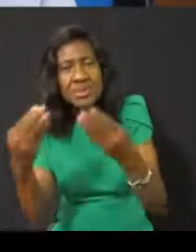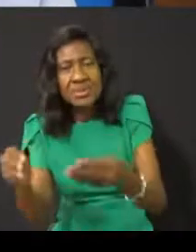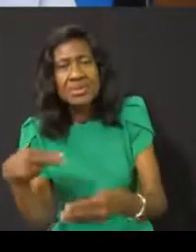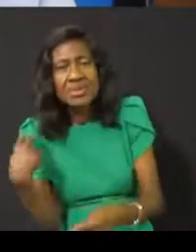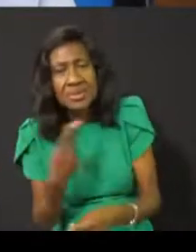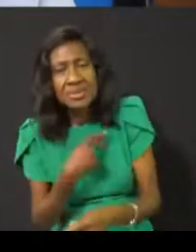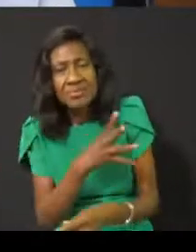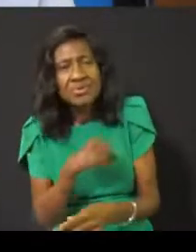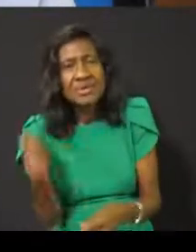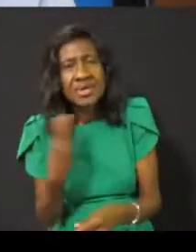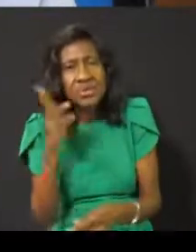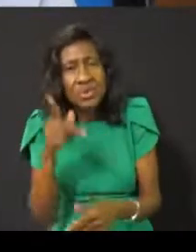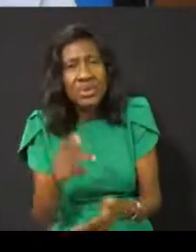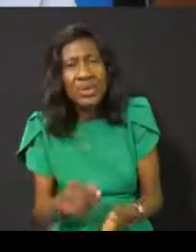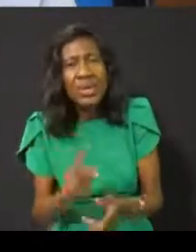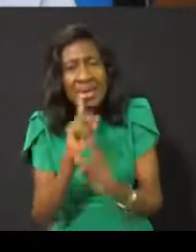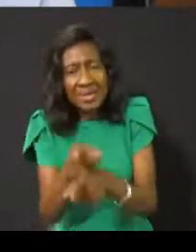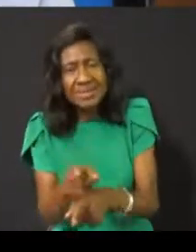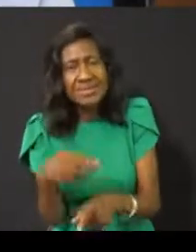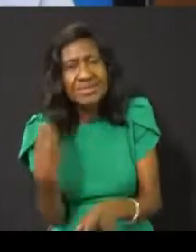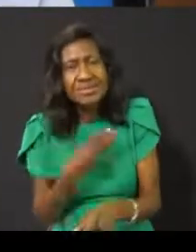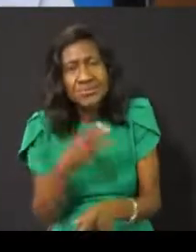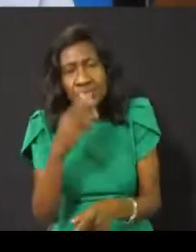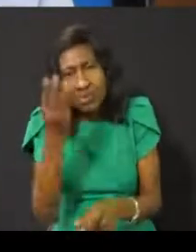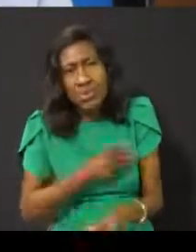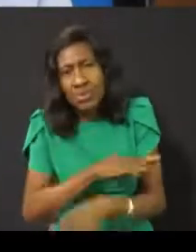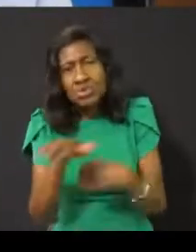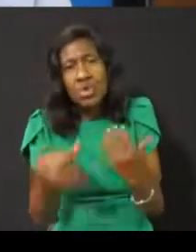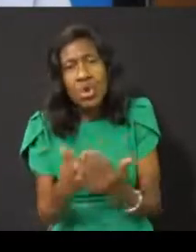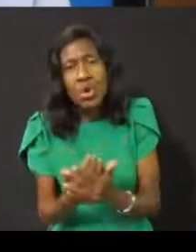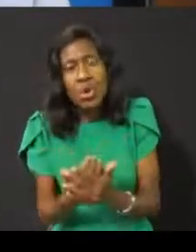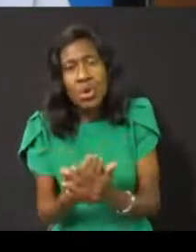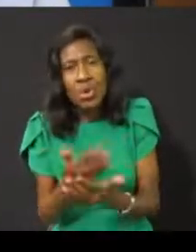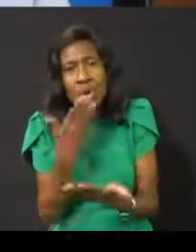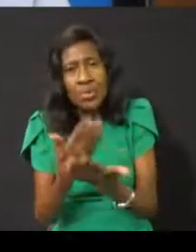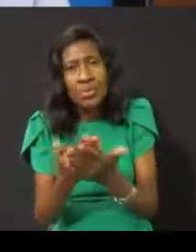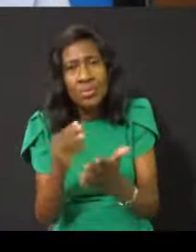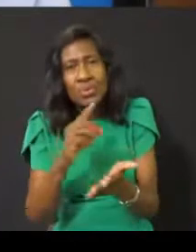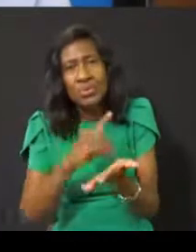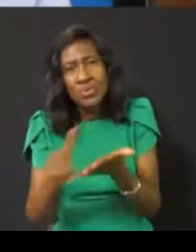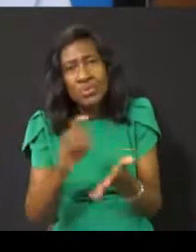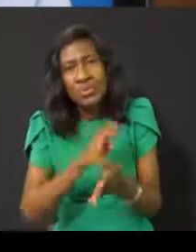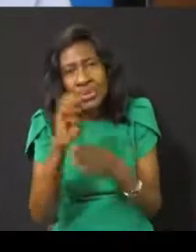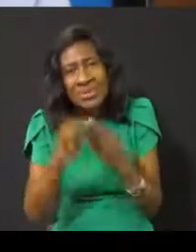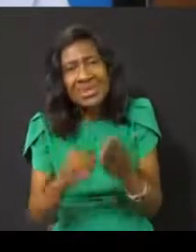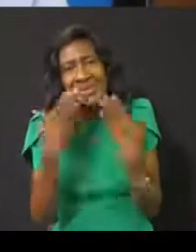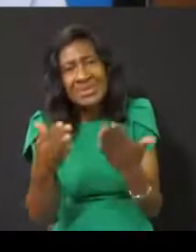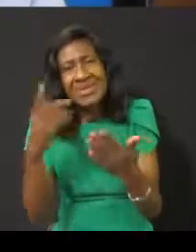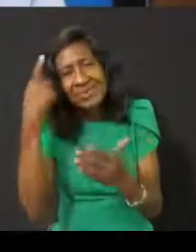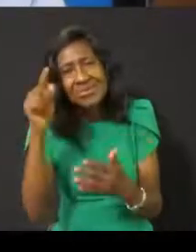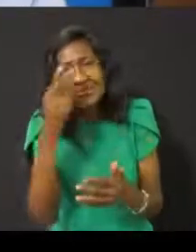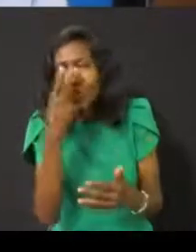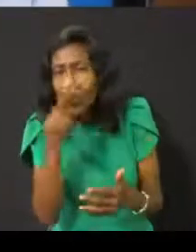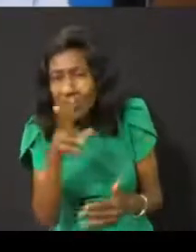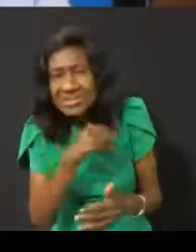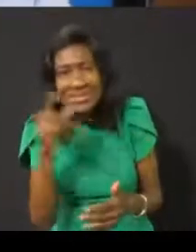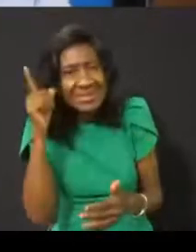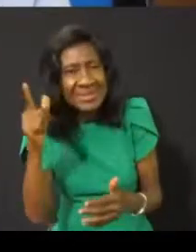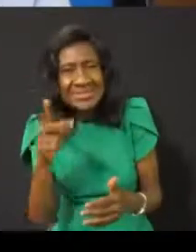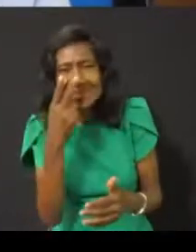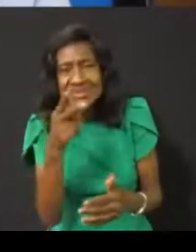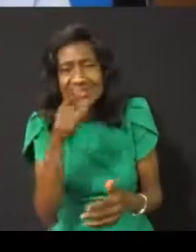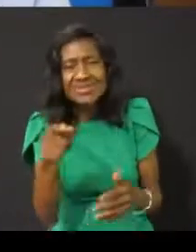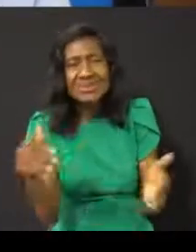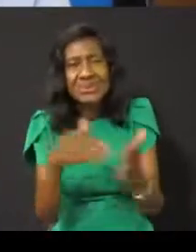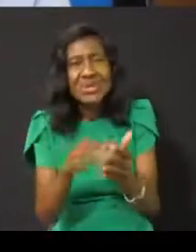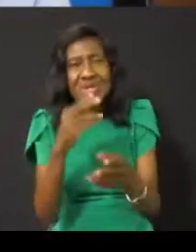them. But we wish all our residents a very good weekend. And thank you for tuning in, and we'll see you again soon.